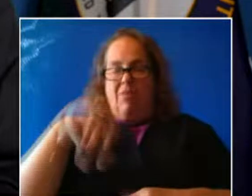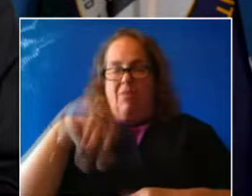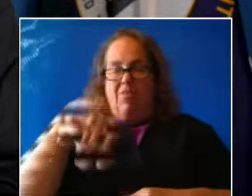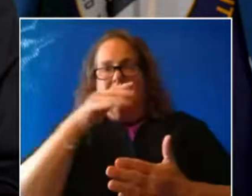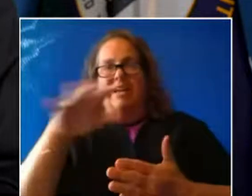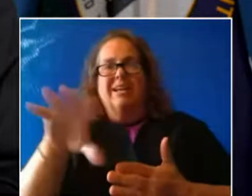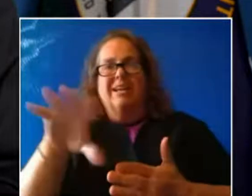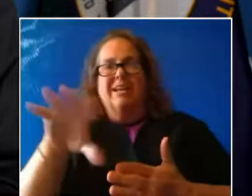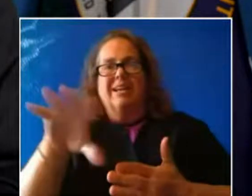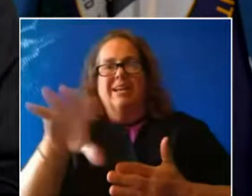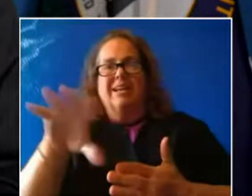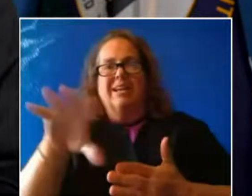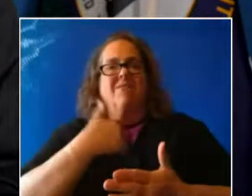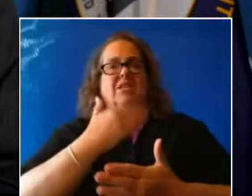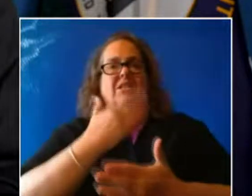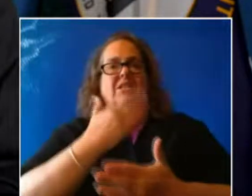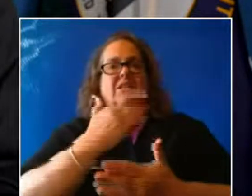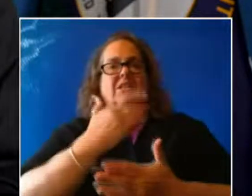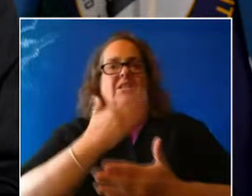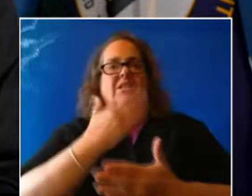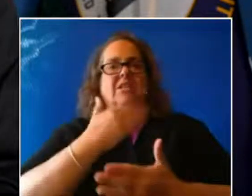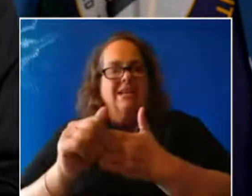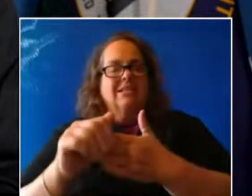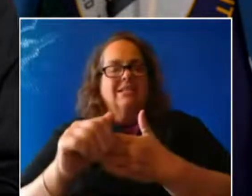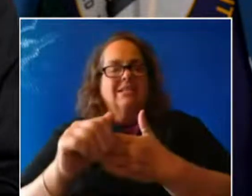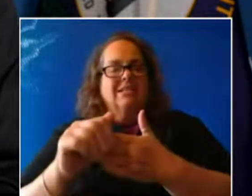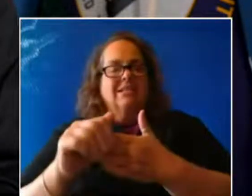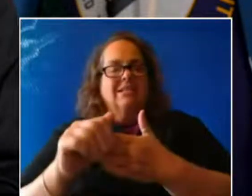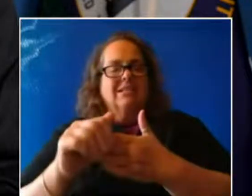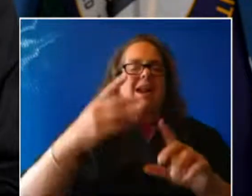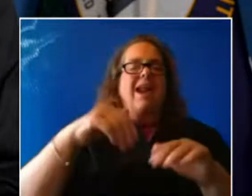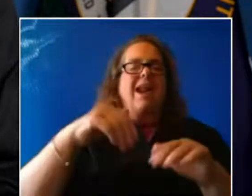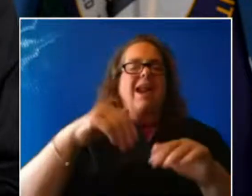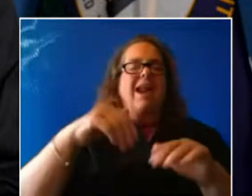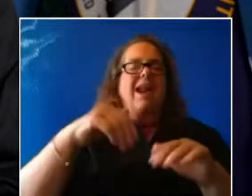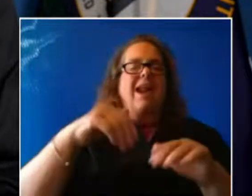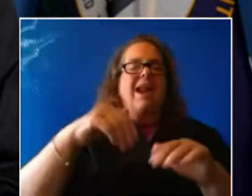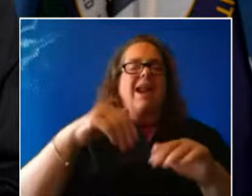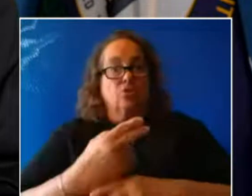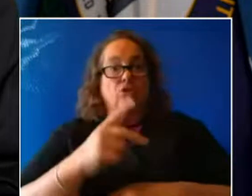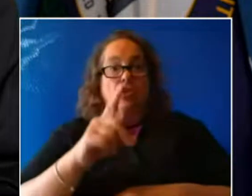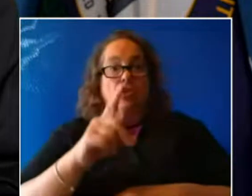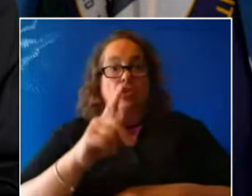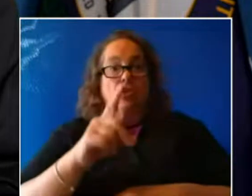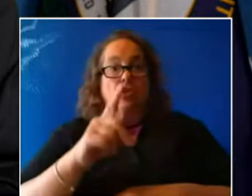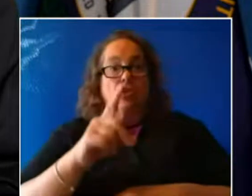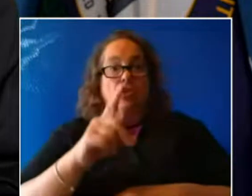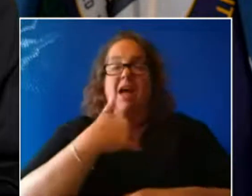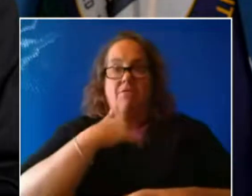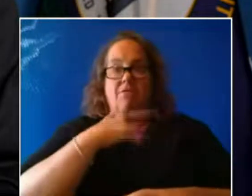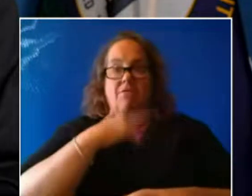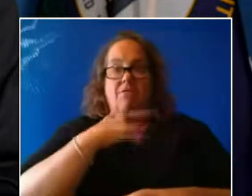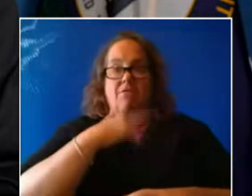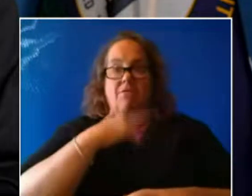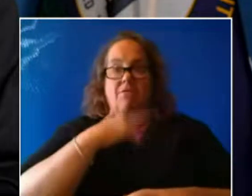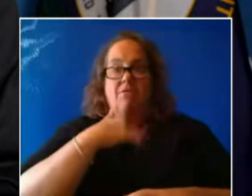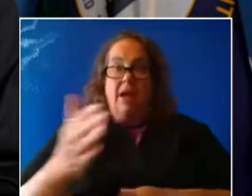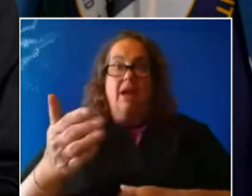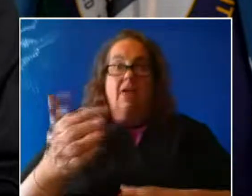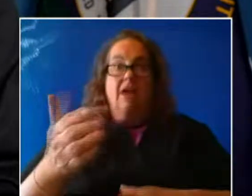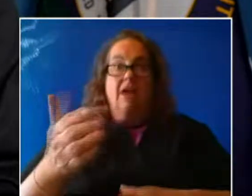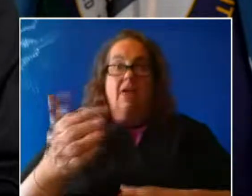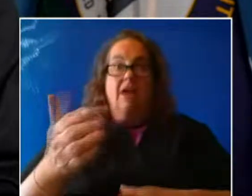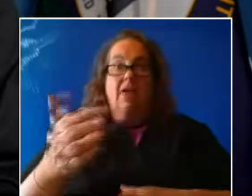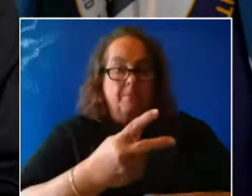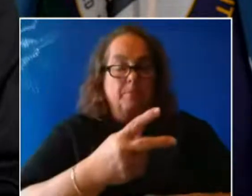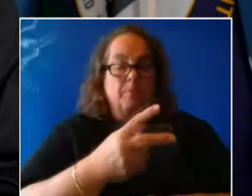where we can use it. On Derby, they have their own plan, which we have seen, and it won't be impacted